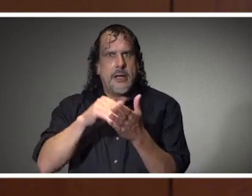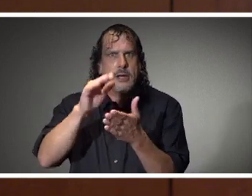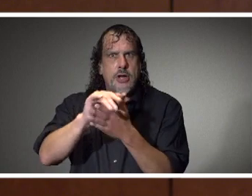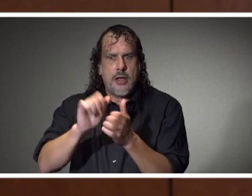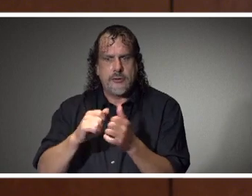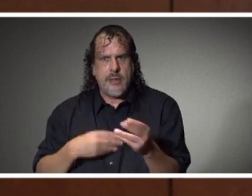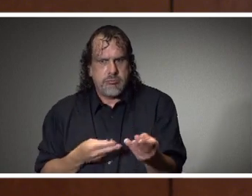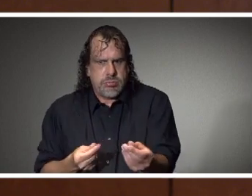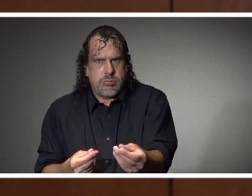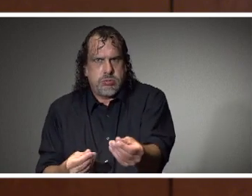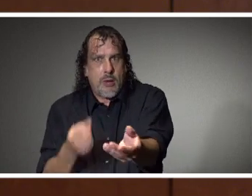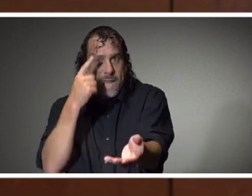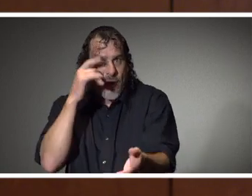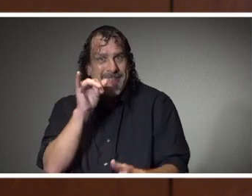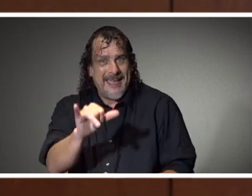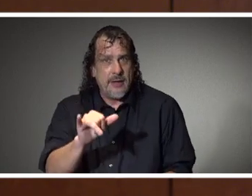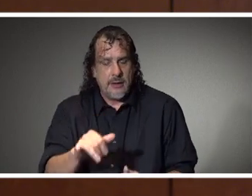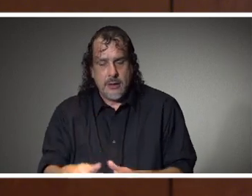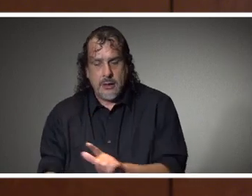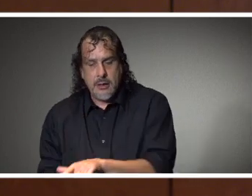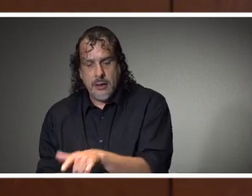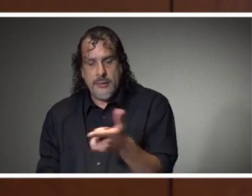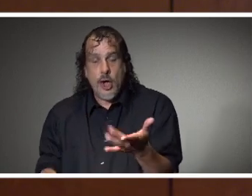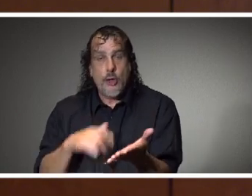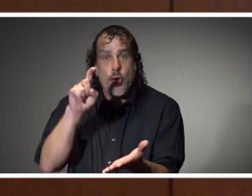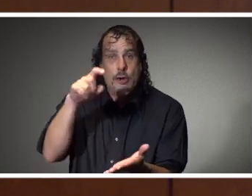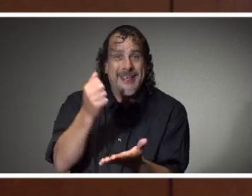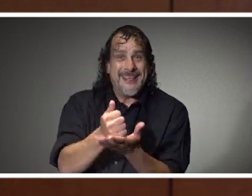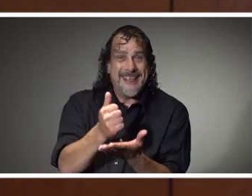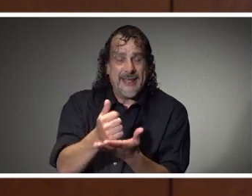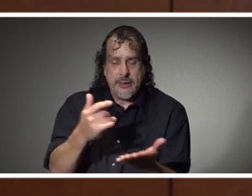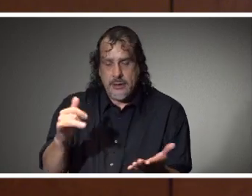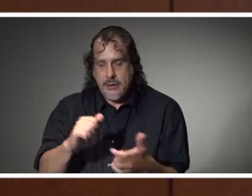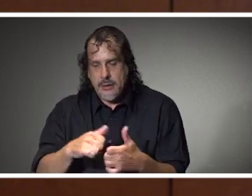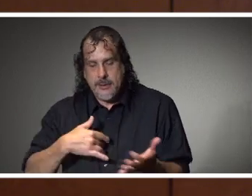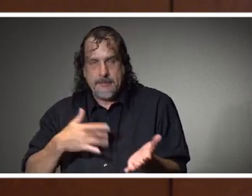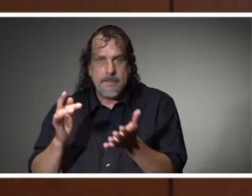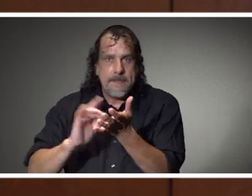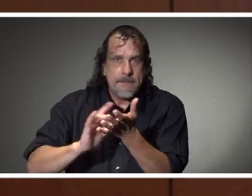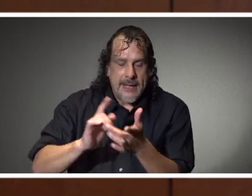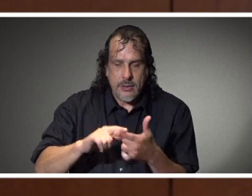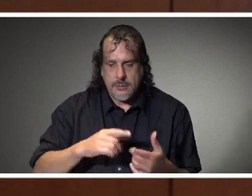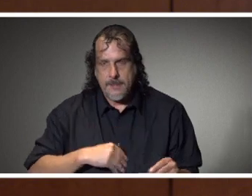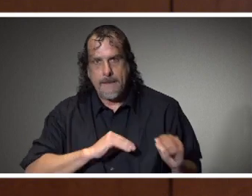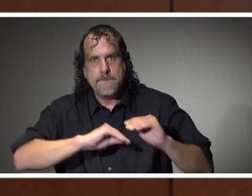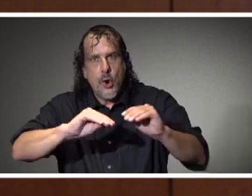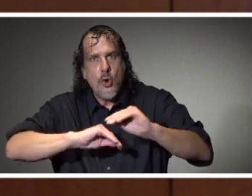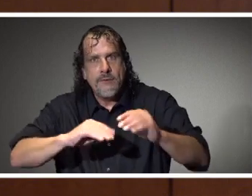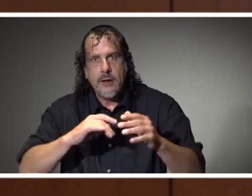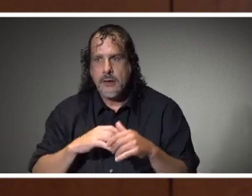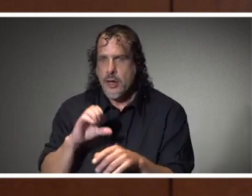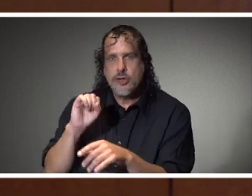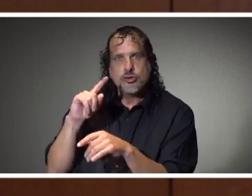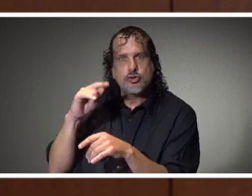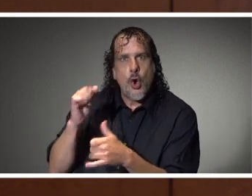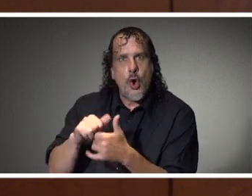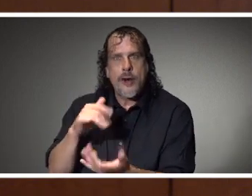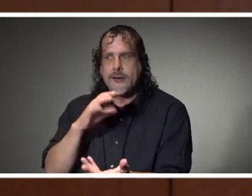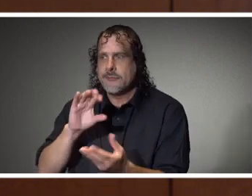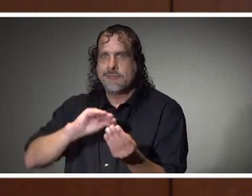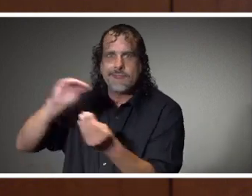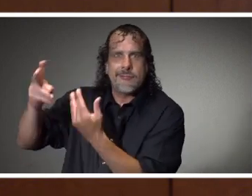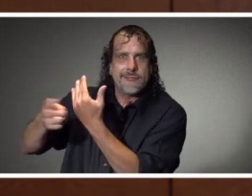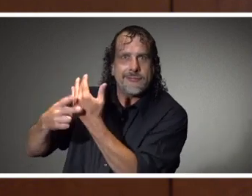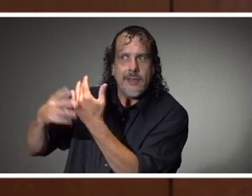that need the assistance. In the other needs assistance areas, and it might be medical, moving storage of their private property,